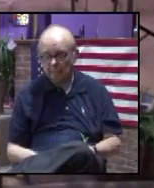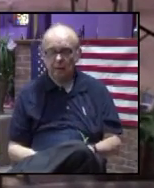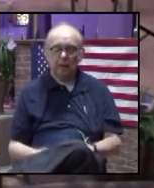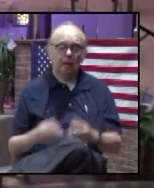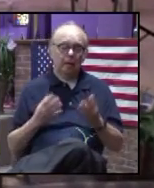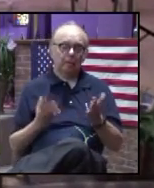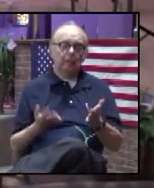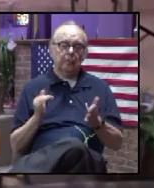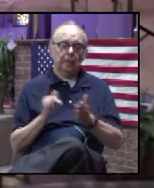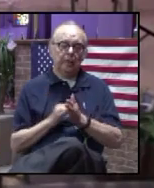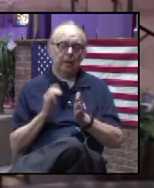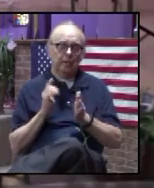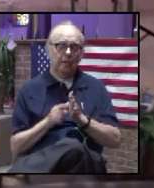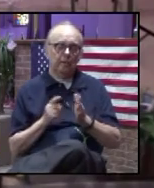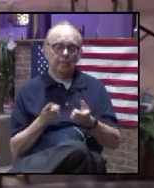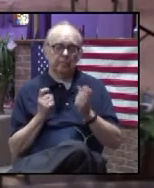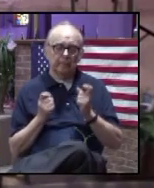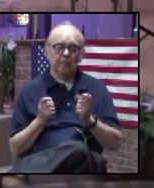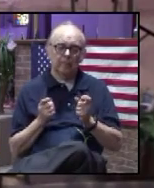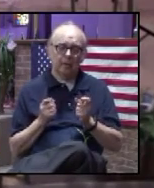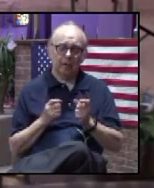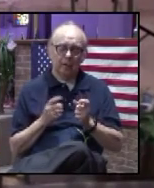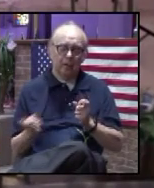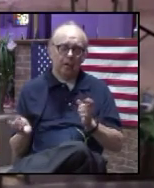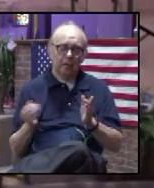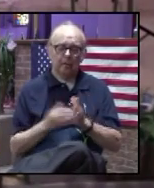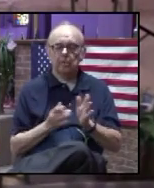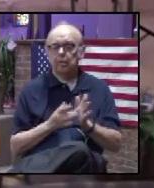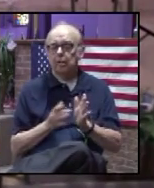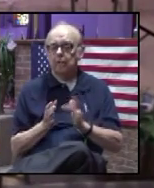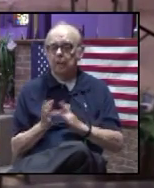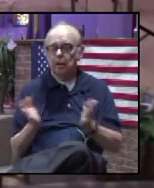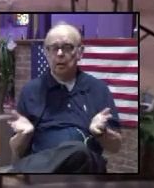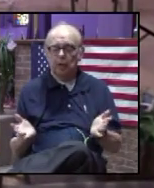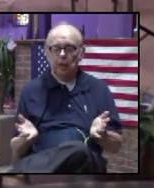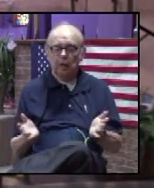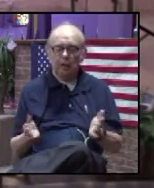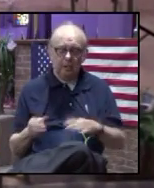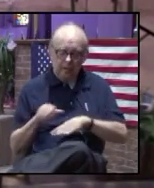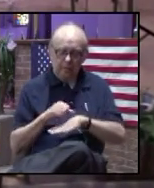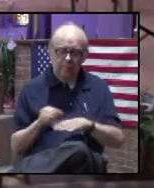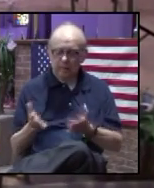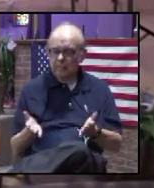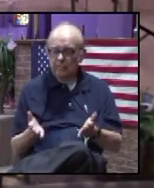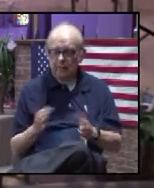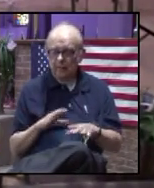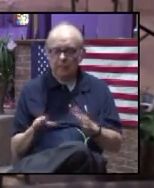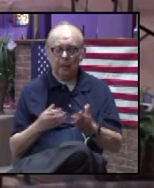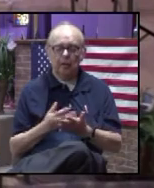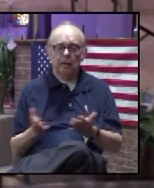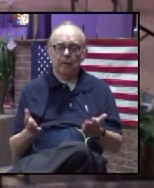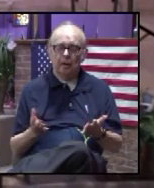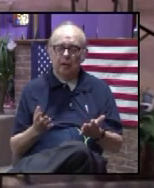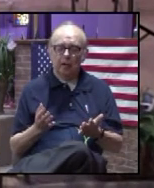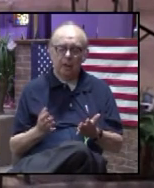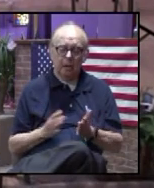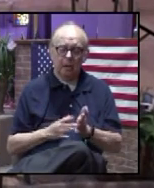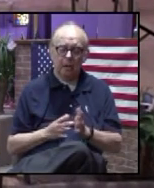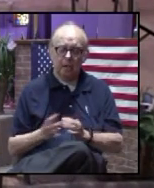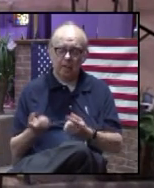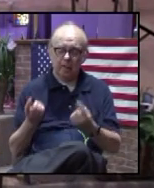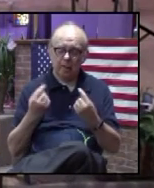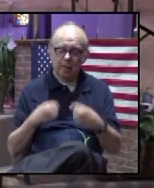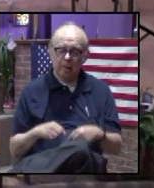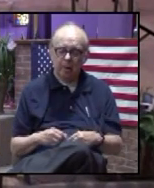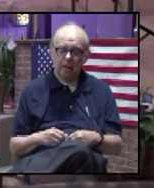waiting for that moment. And all of a sudden, they're going back to Jesus. They're anointing him, and they're going to do this. And it said they came there. And